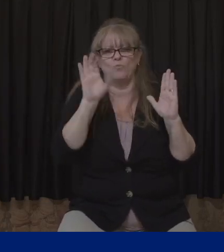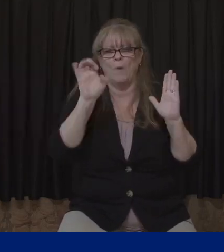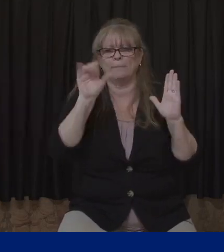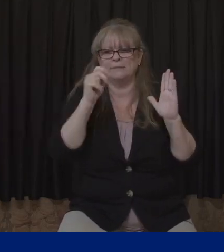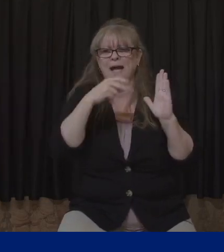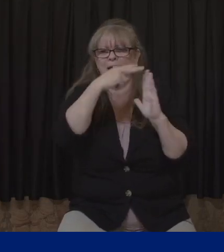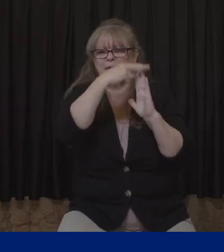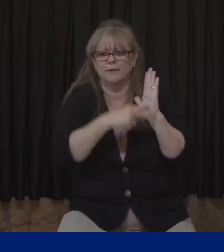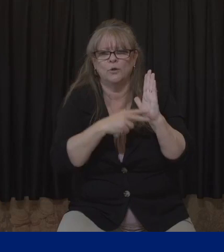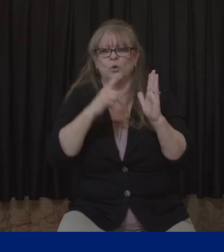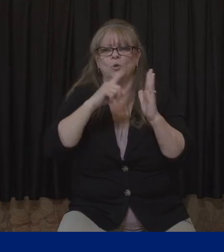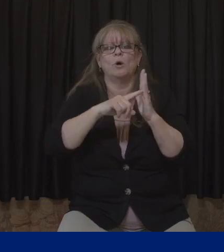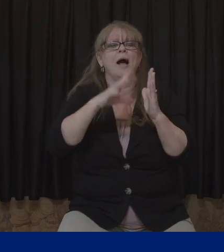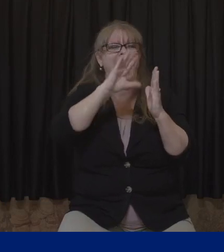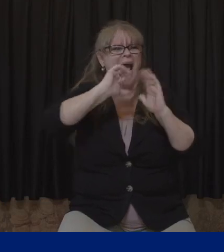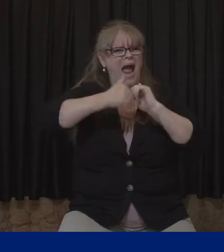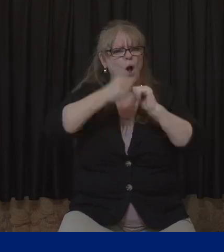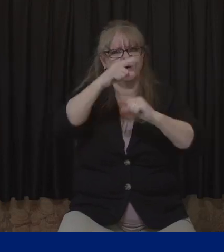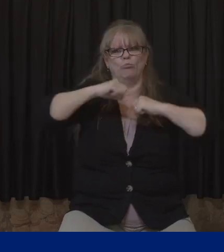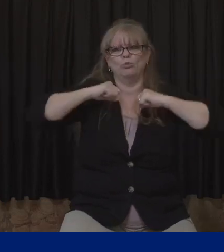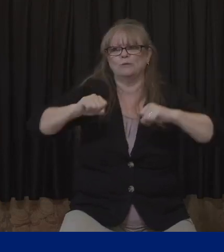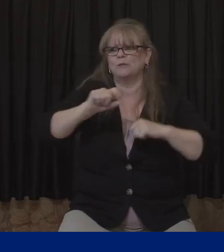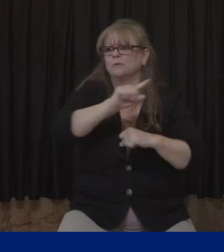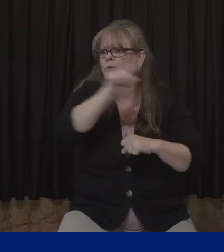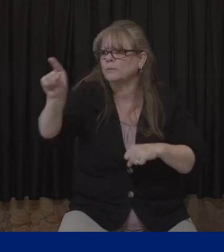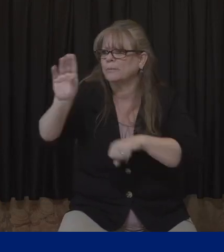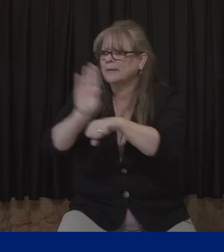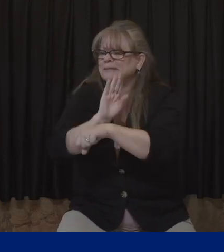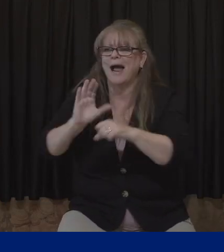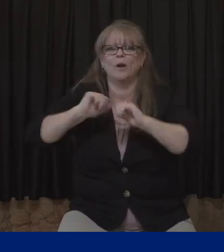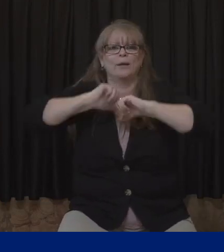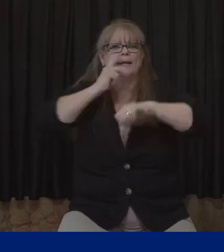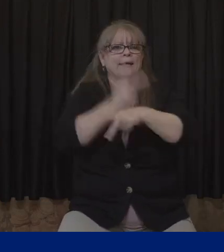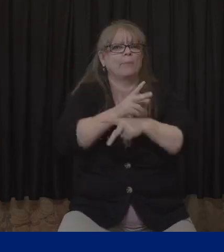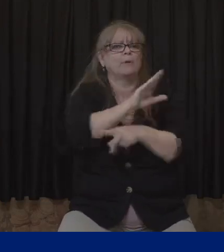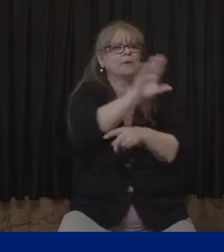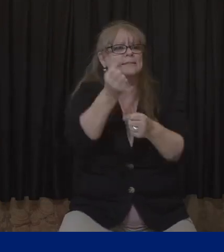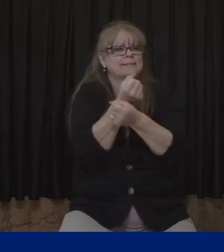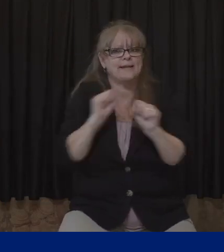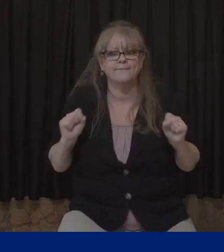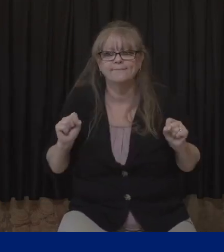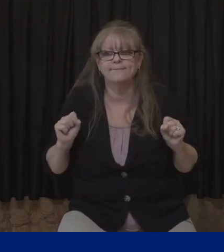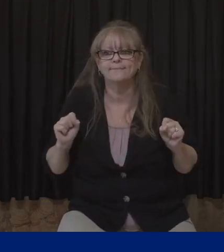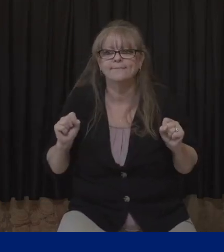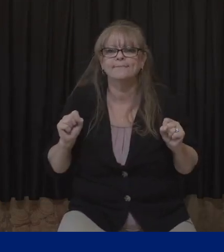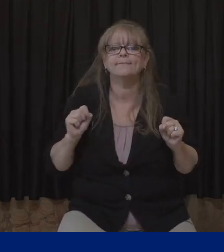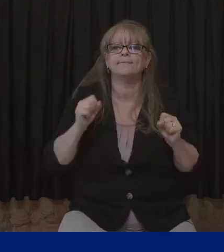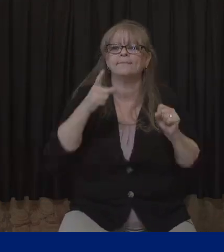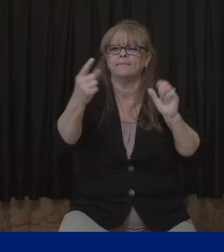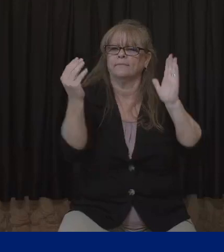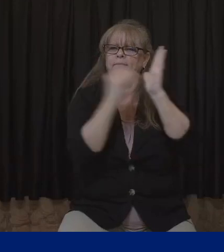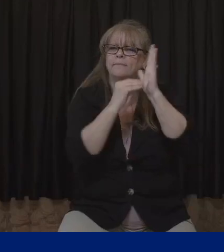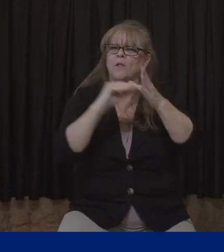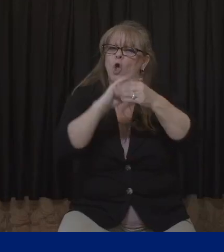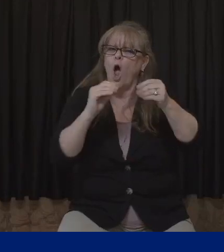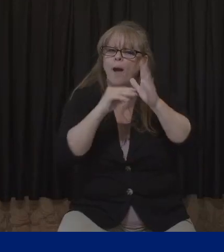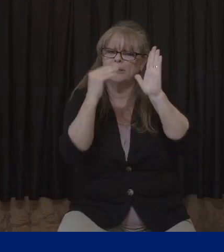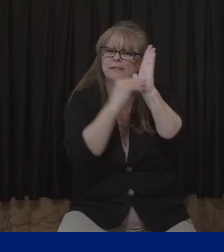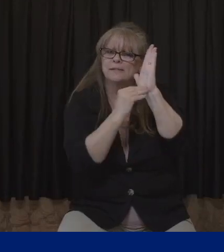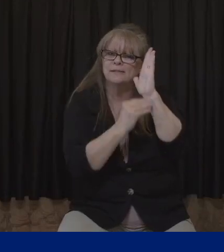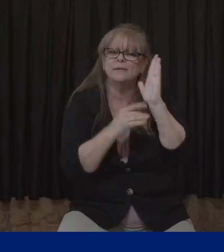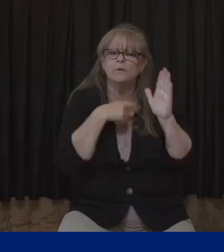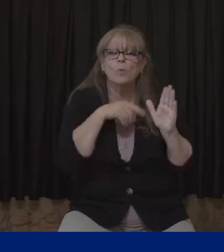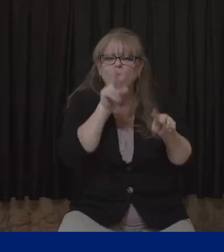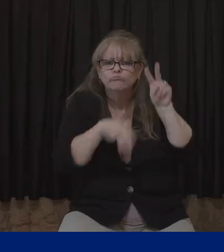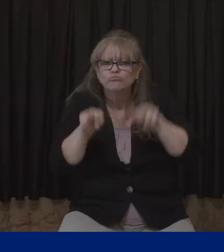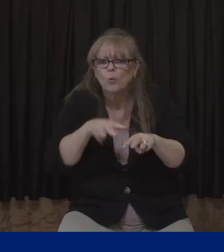safe there. And you can also provide your comments. When we determine how we can safely reintroduce different activities, a lot of